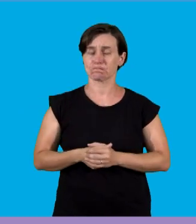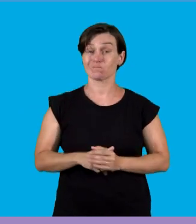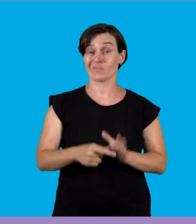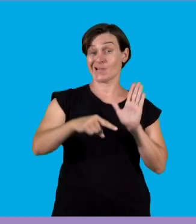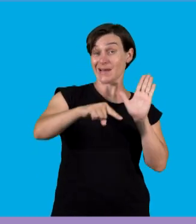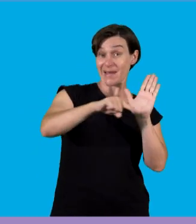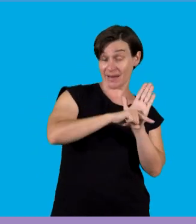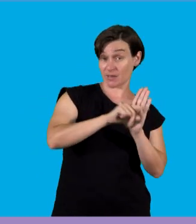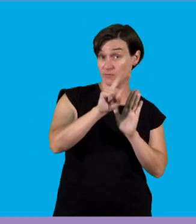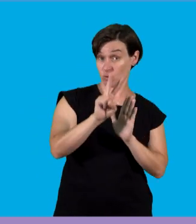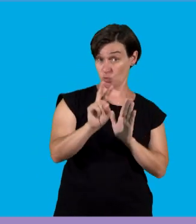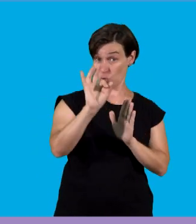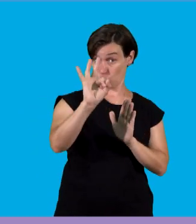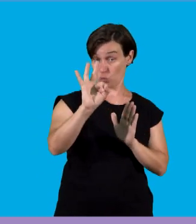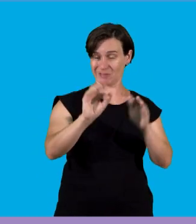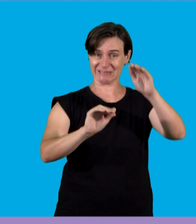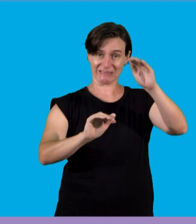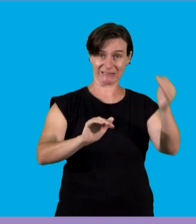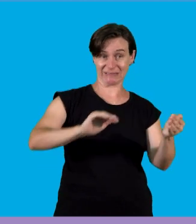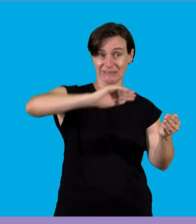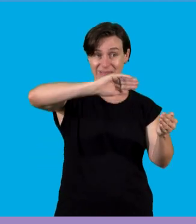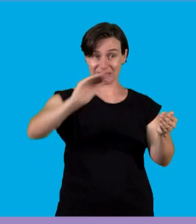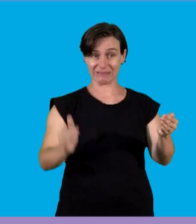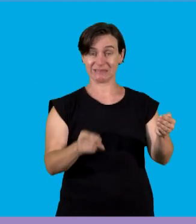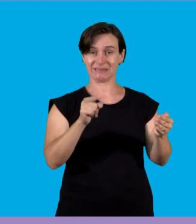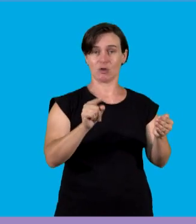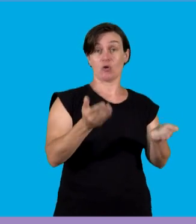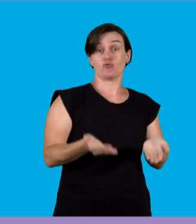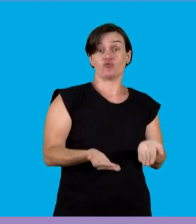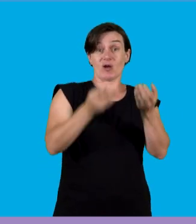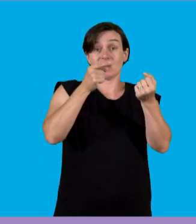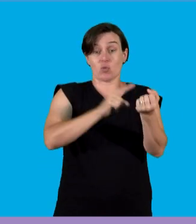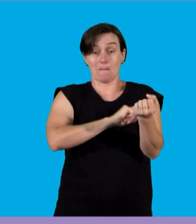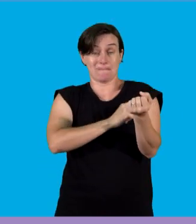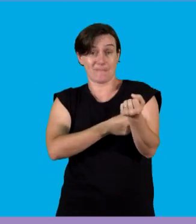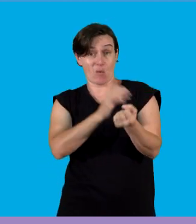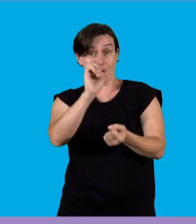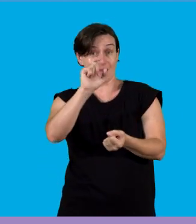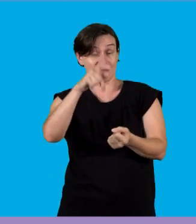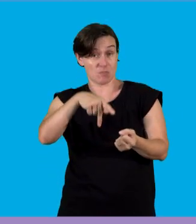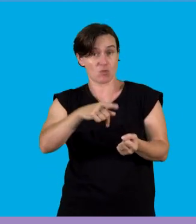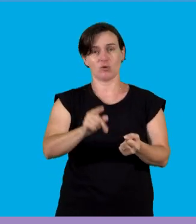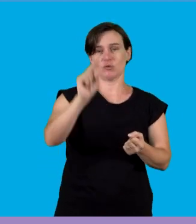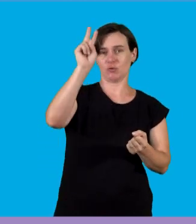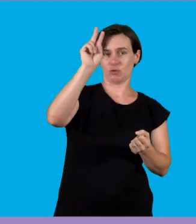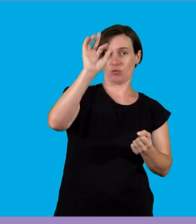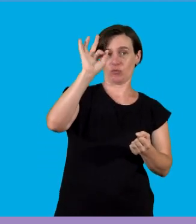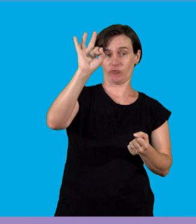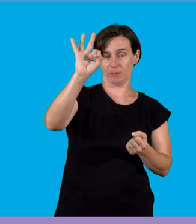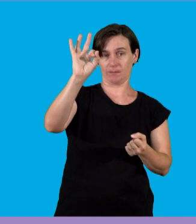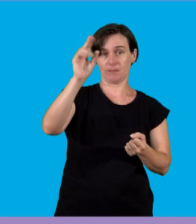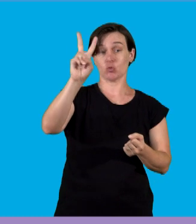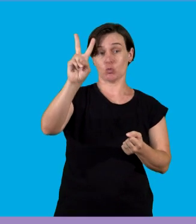here? We have a negative 2 and we are going to now raise it to an exponent